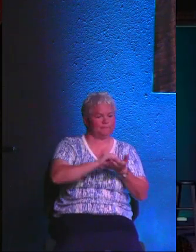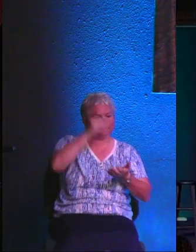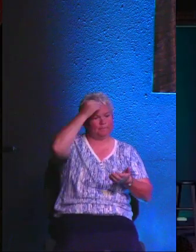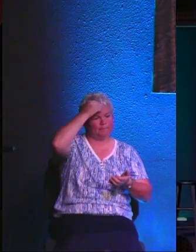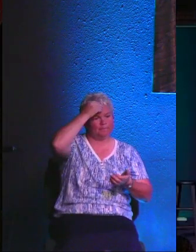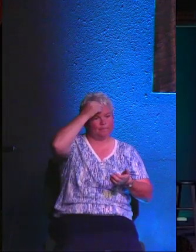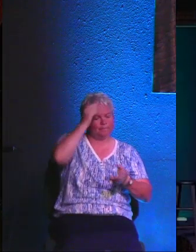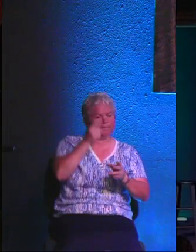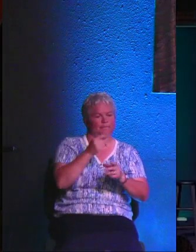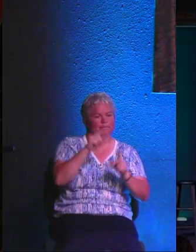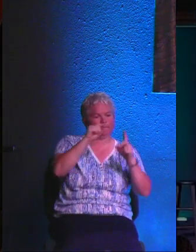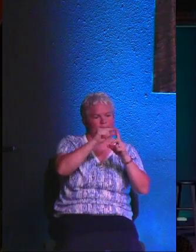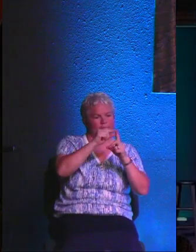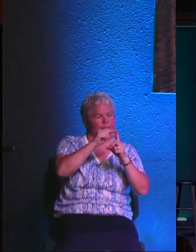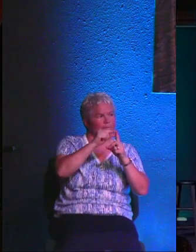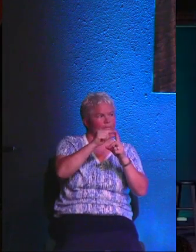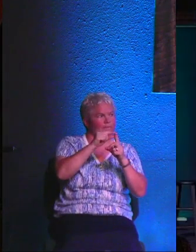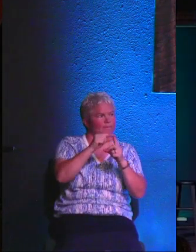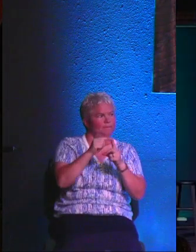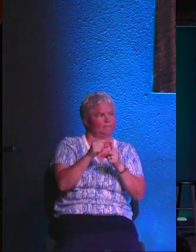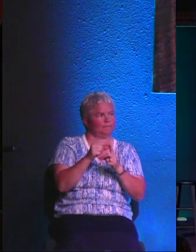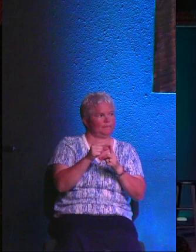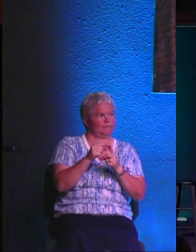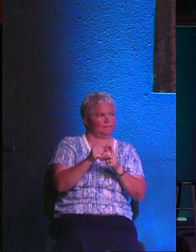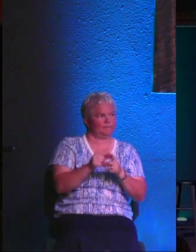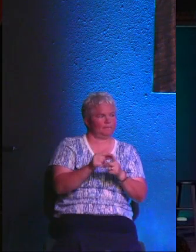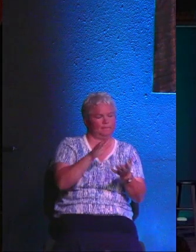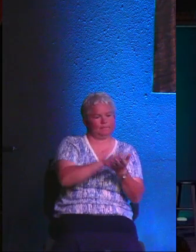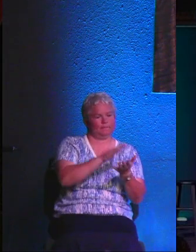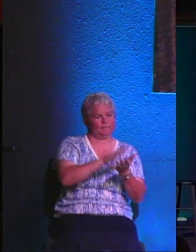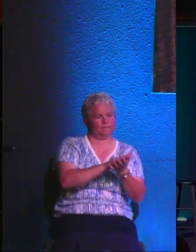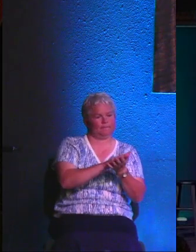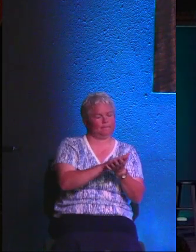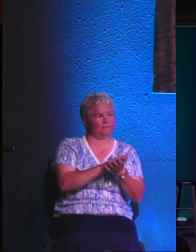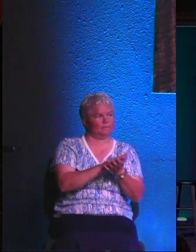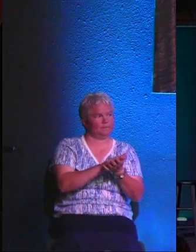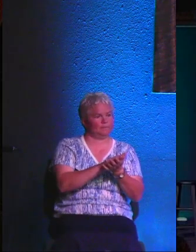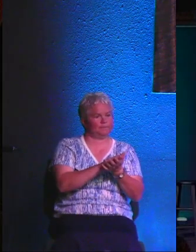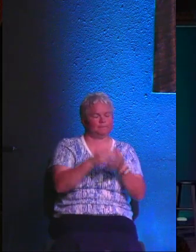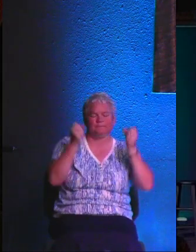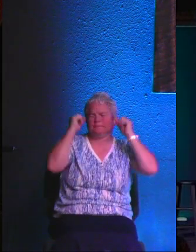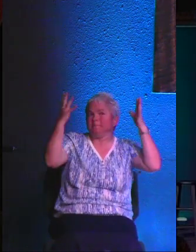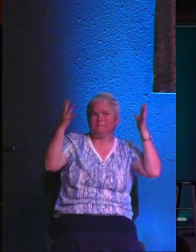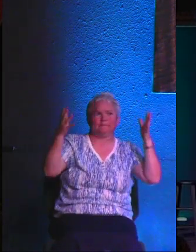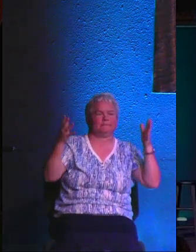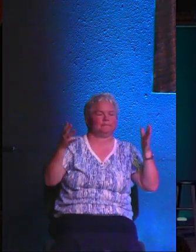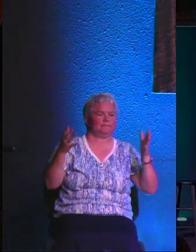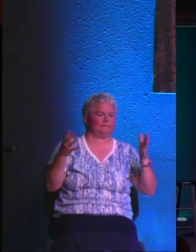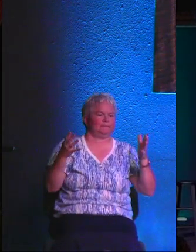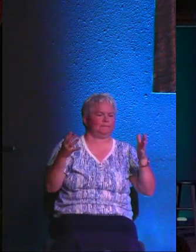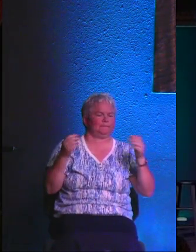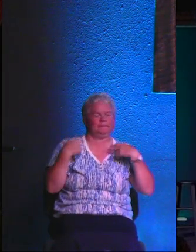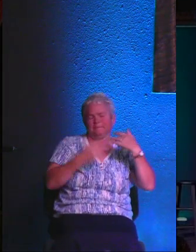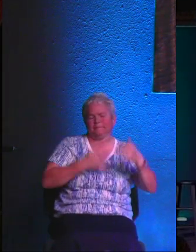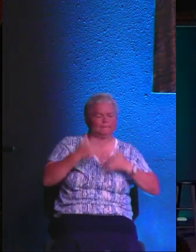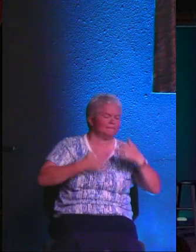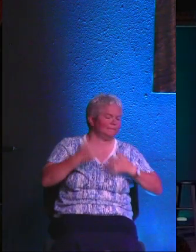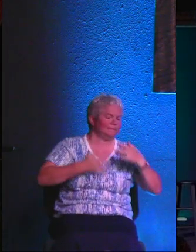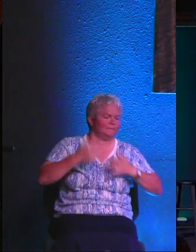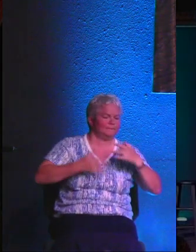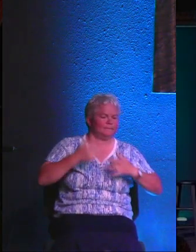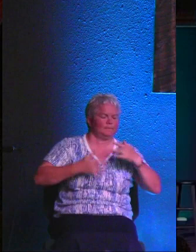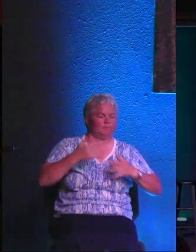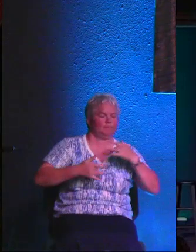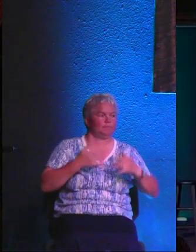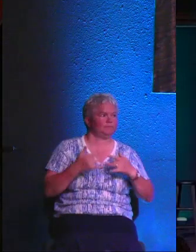knowledge of the word without being schooled in it. He's just a pure, it's awesome. So I am so excited that we